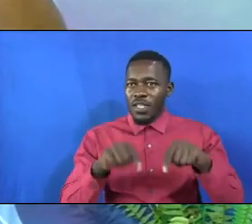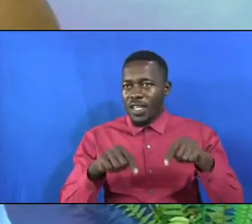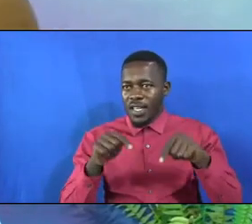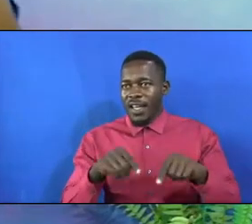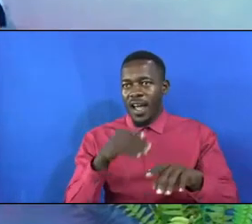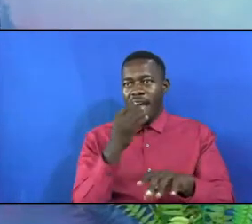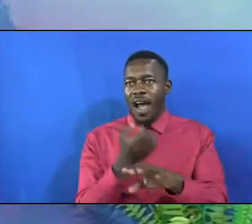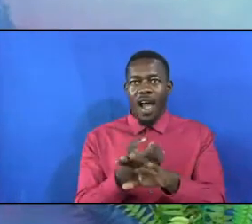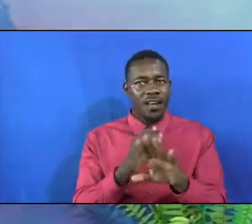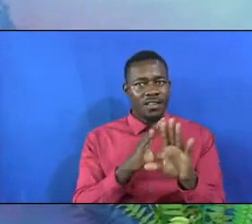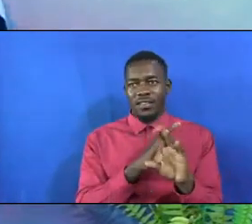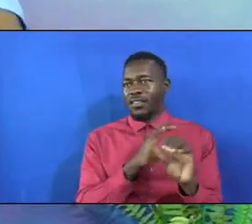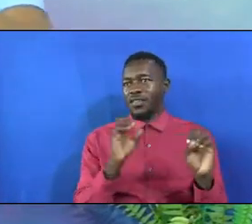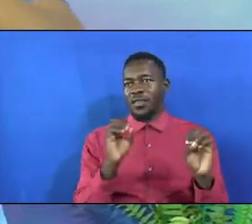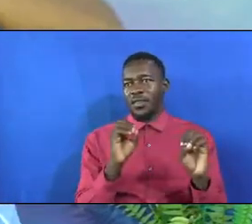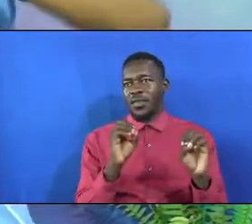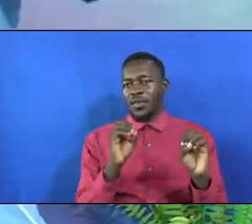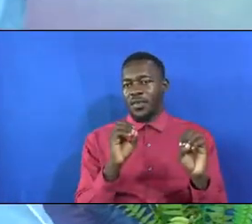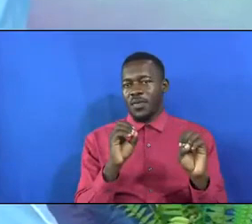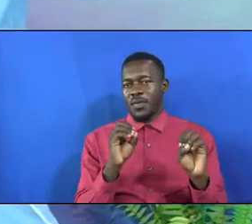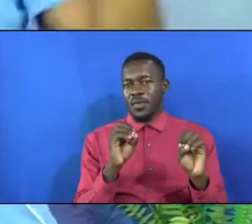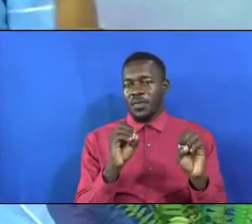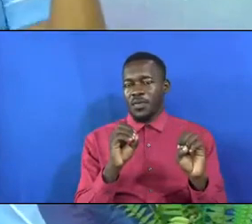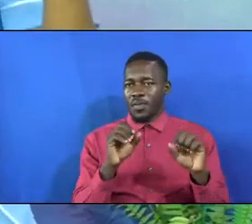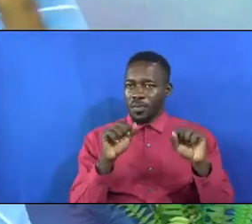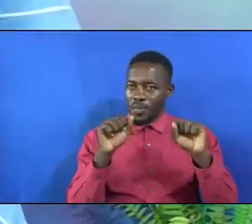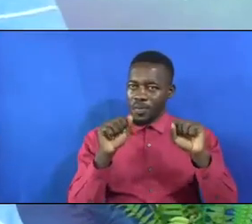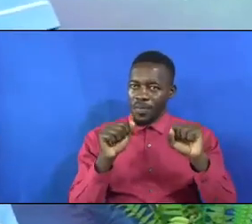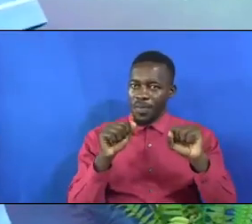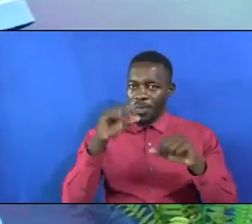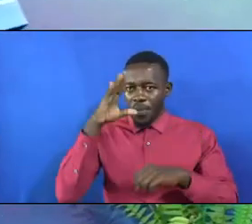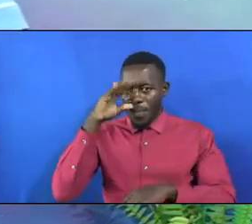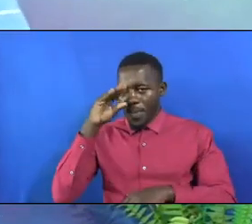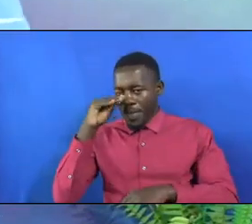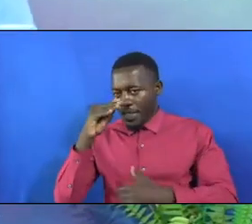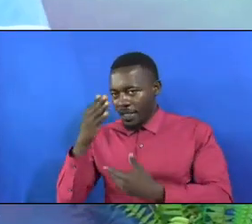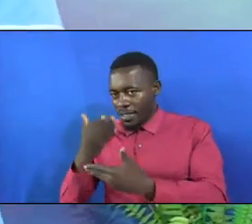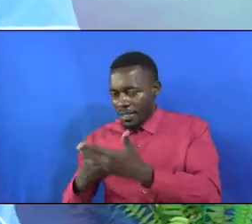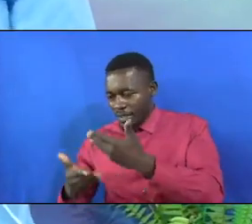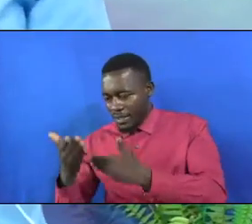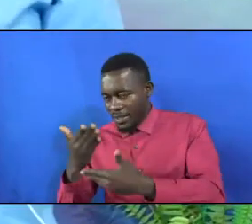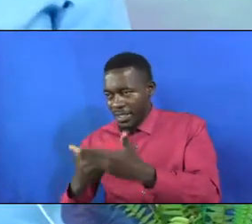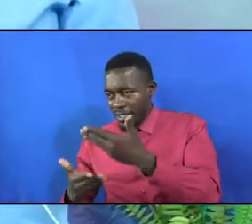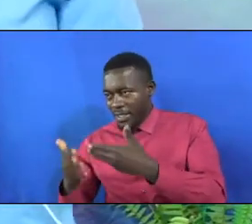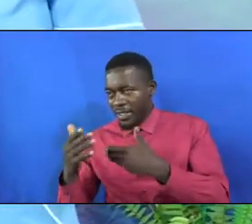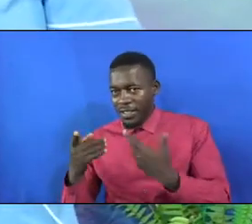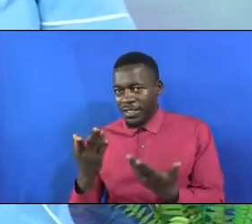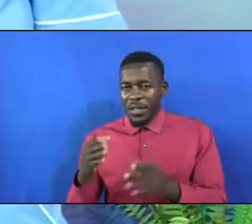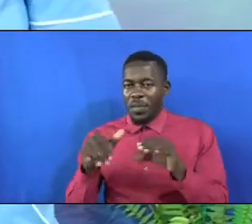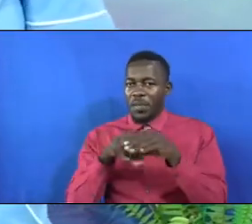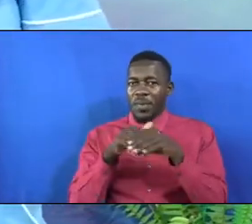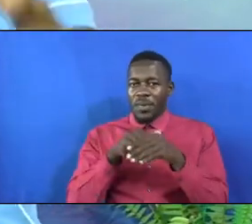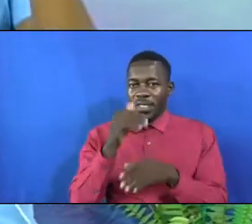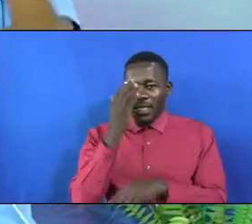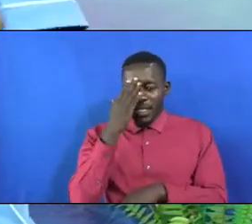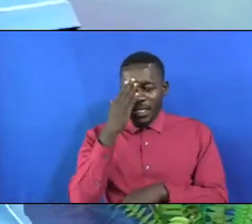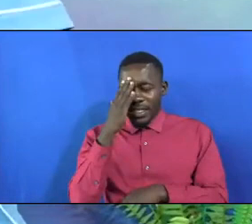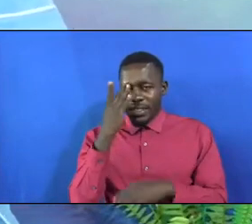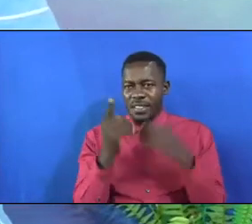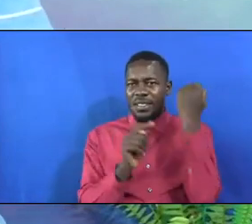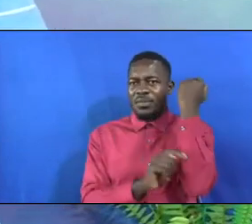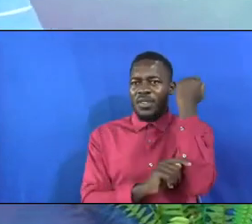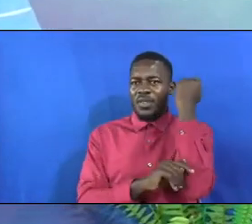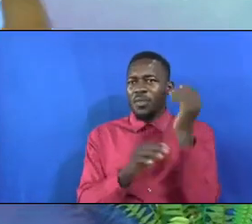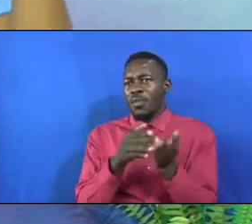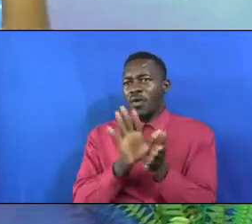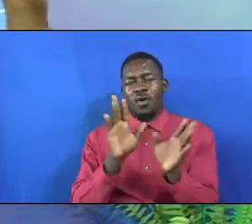So whatever Moses was telling them, it's not too much that they would say, ah, this is too much, leave it. In verse